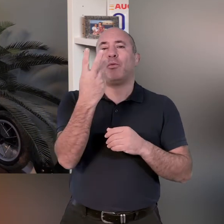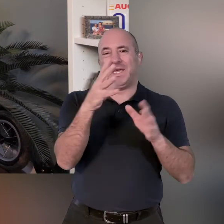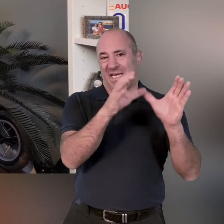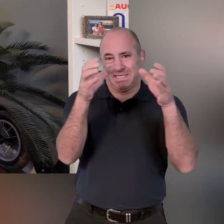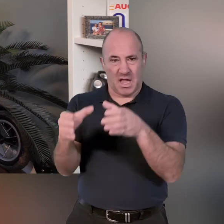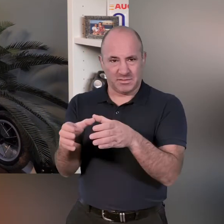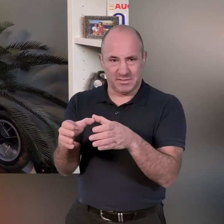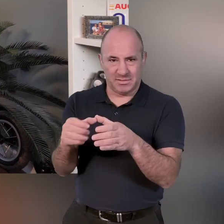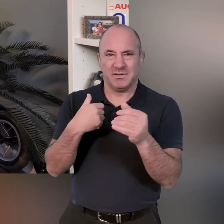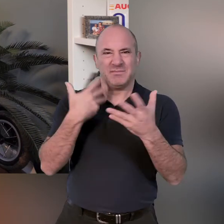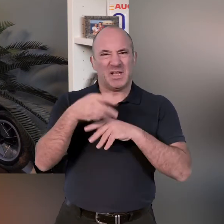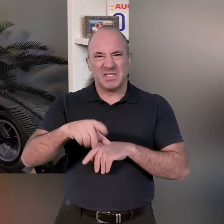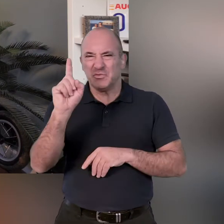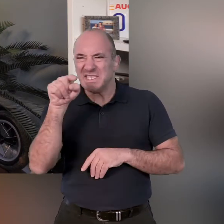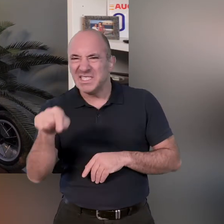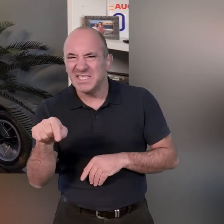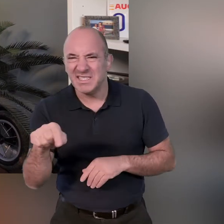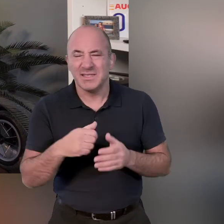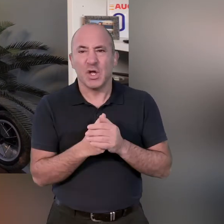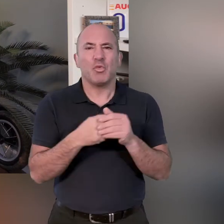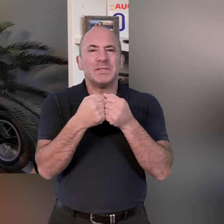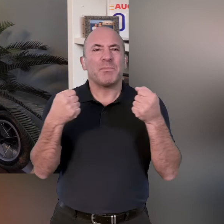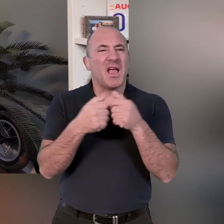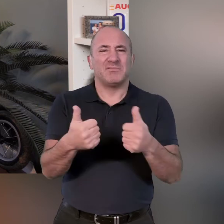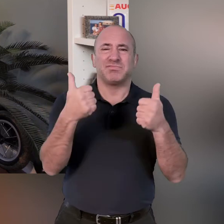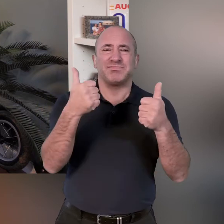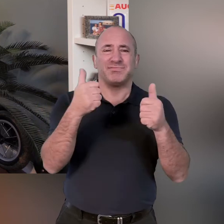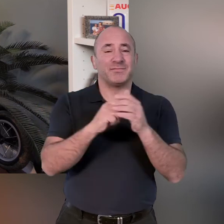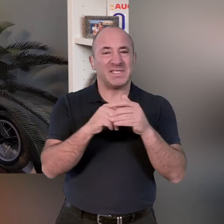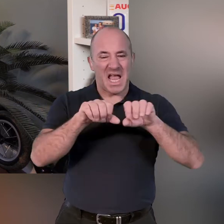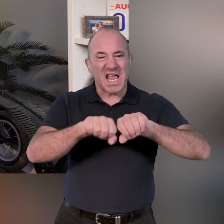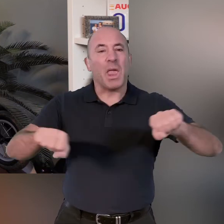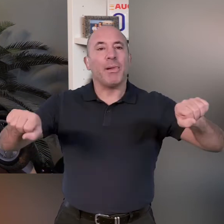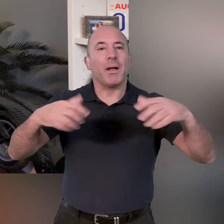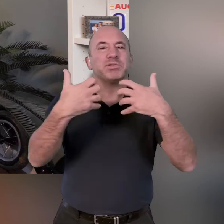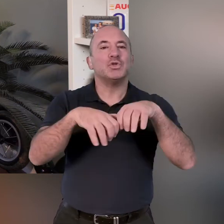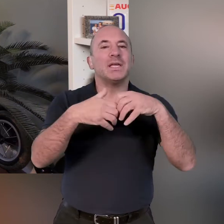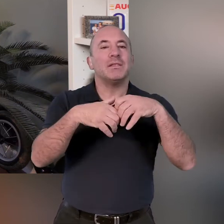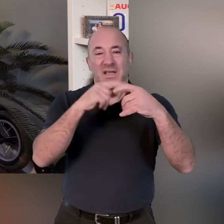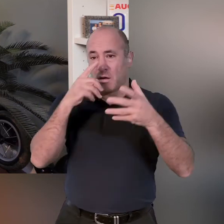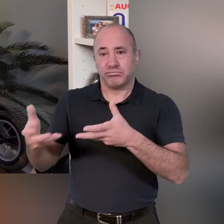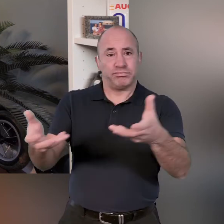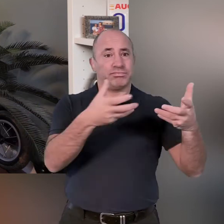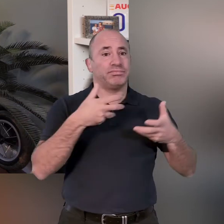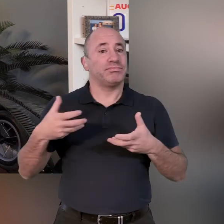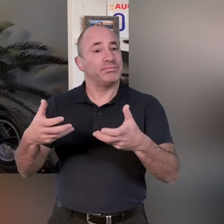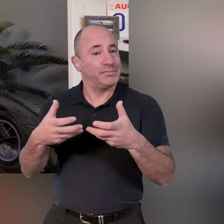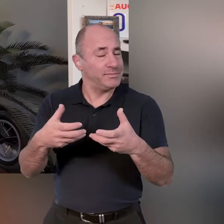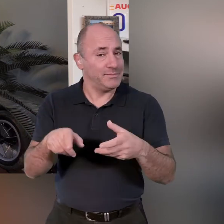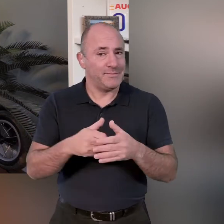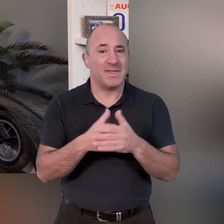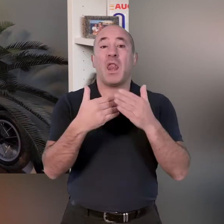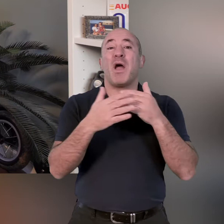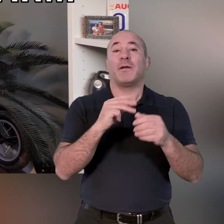as I explain a little bit more about that. So resistance bands are fantastic because it means that you basically have a portable cable machine. Anyway, set